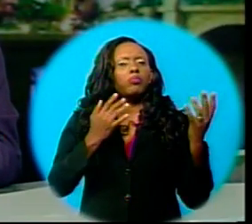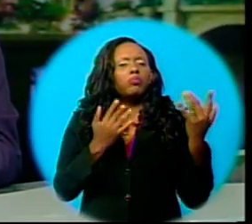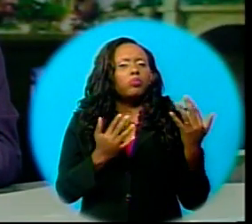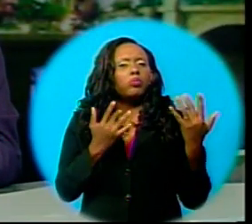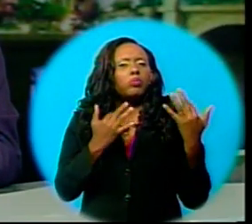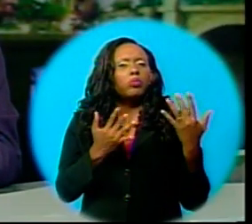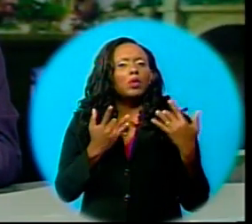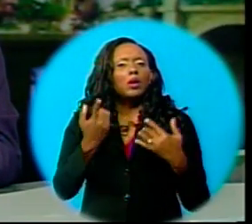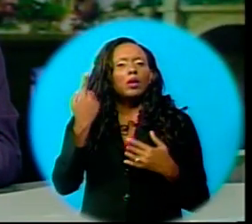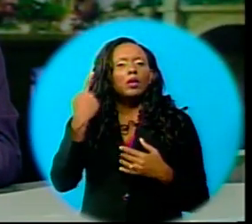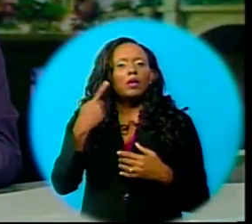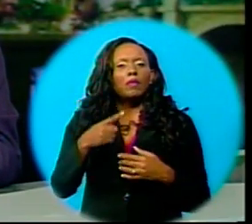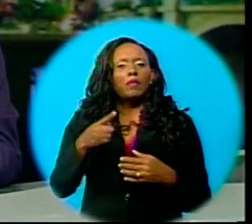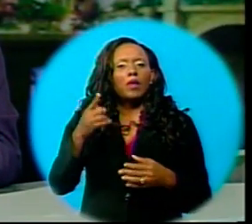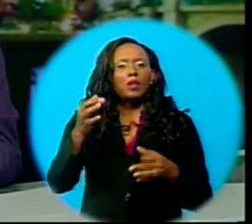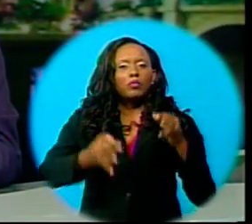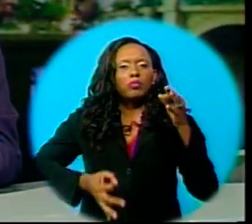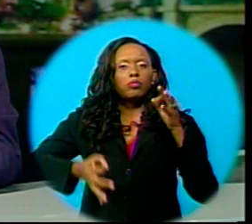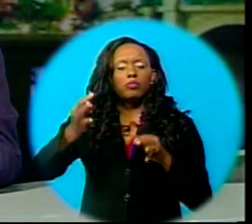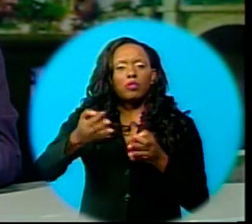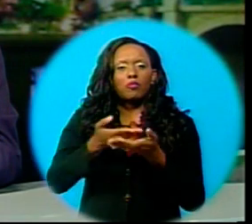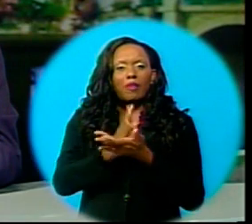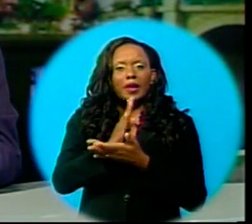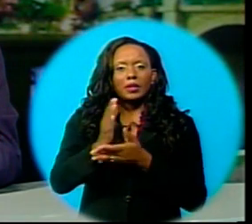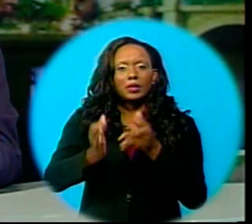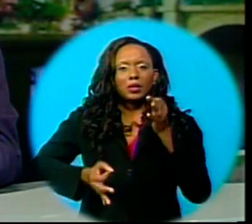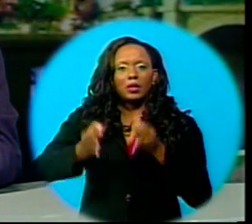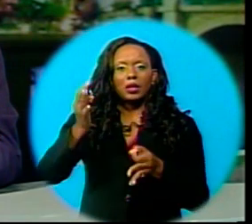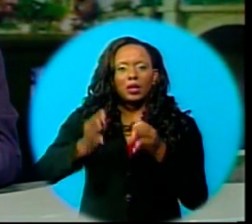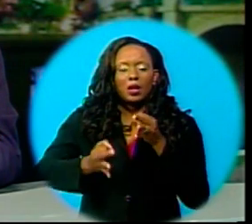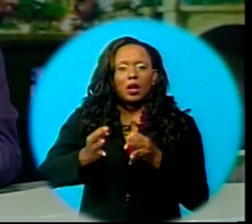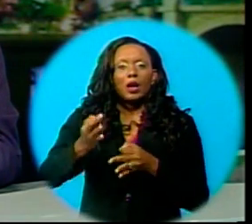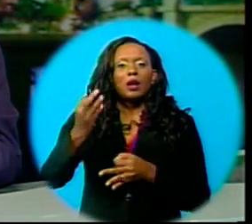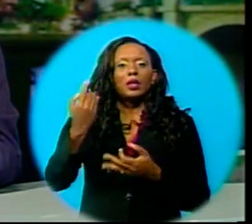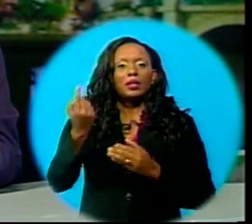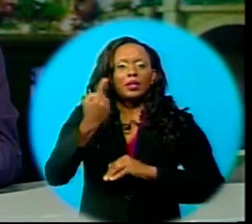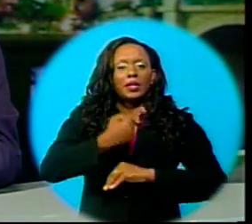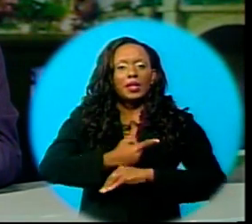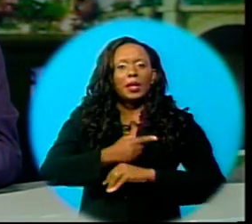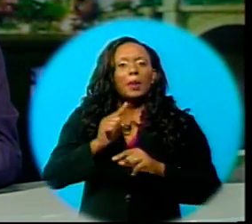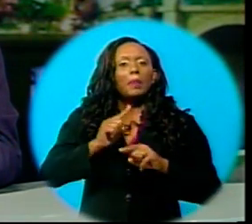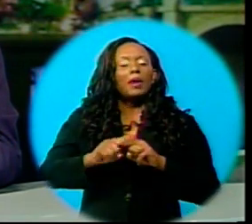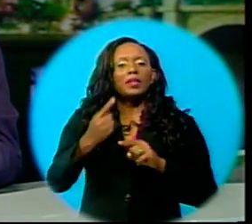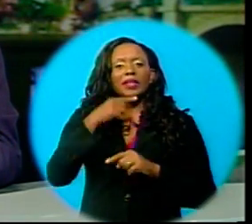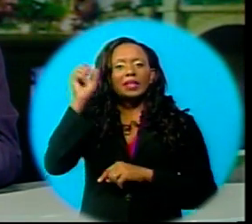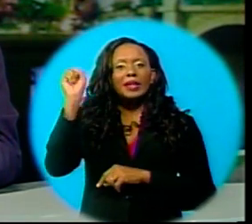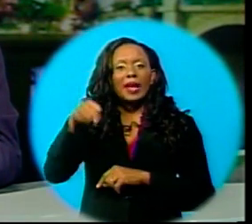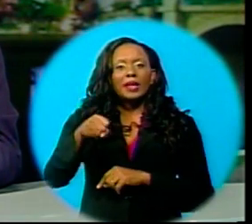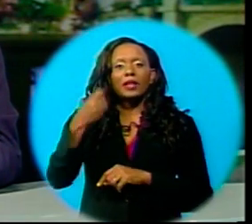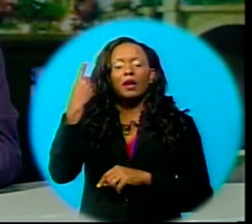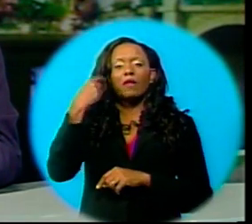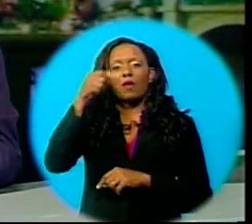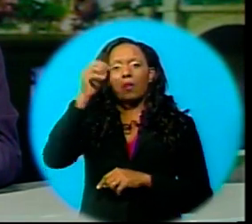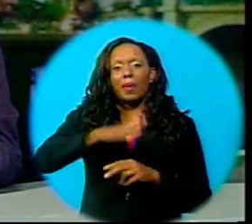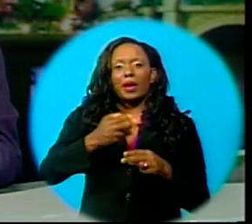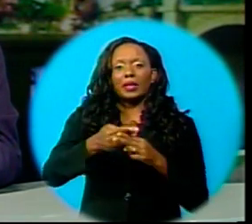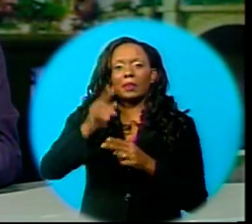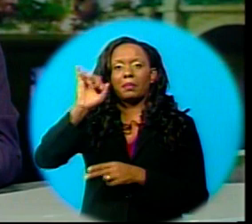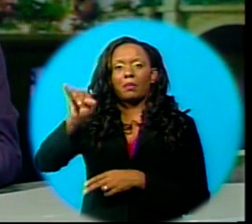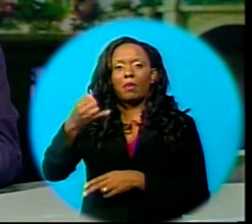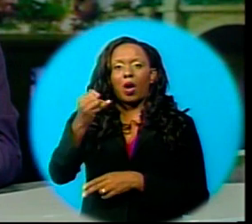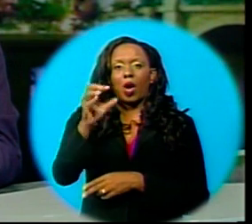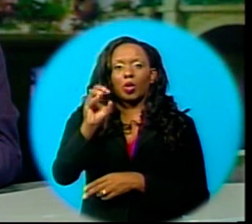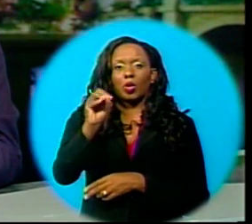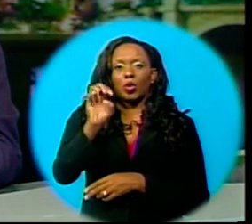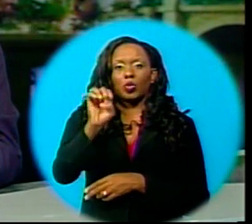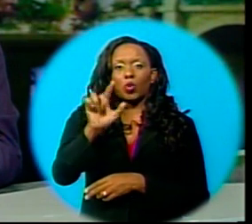the Employment Rights Tribunal was given today in favor of Joel Leacock, who says he was unfairly dismissed by his employer